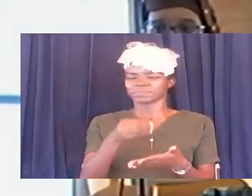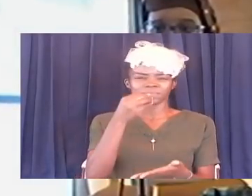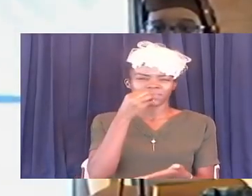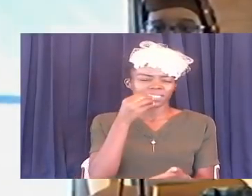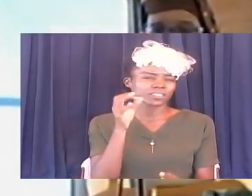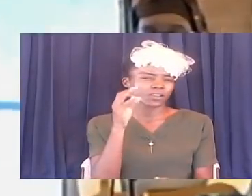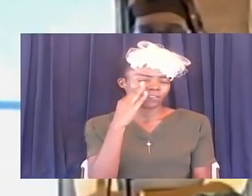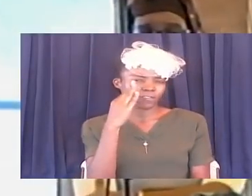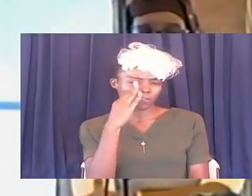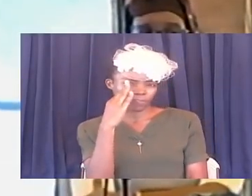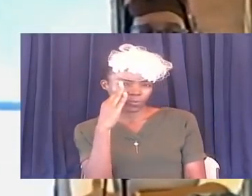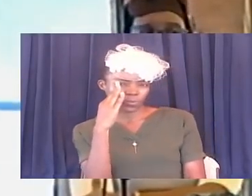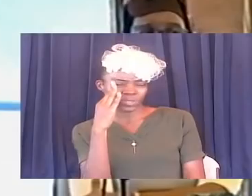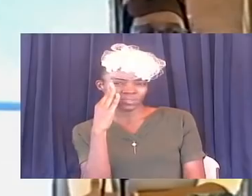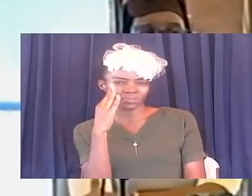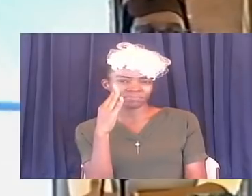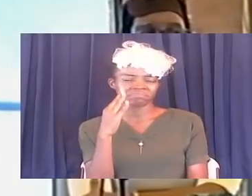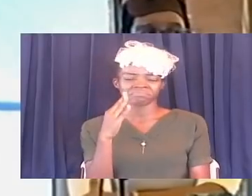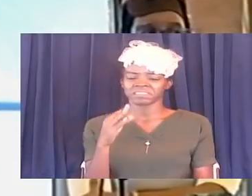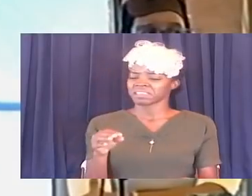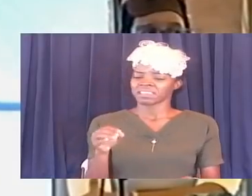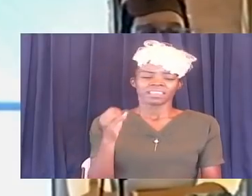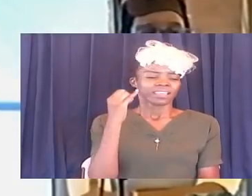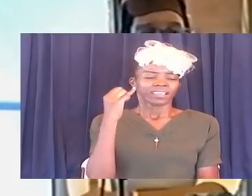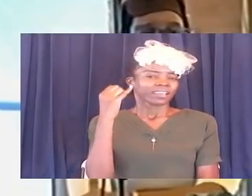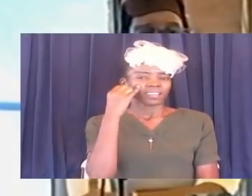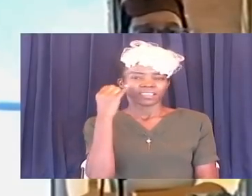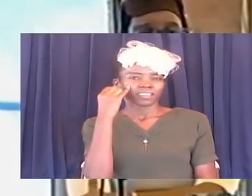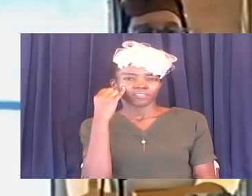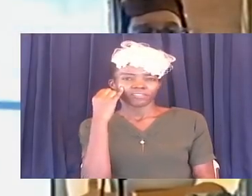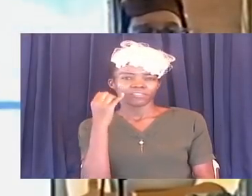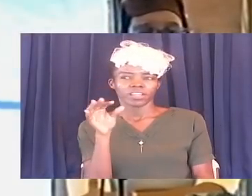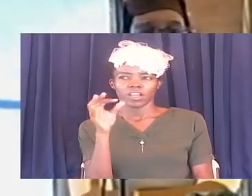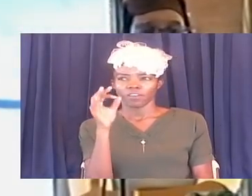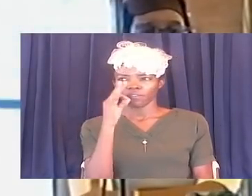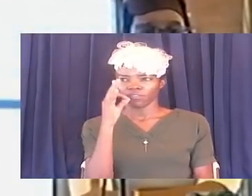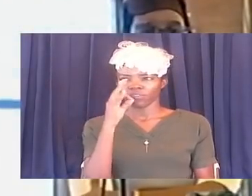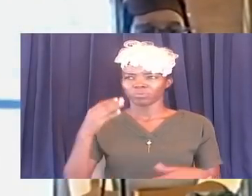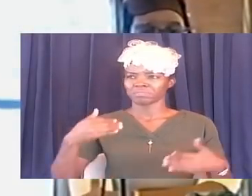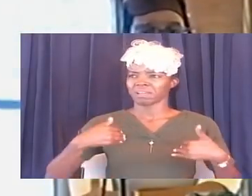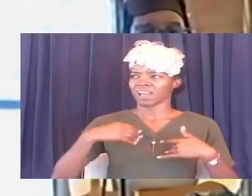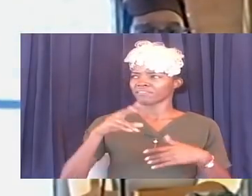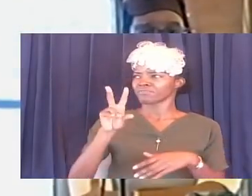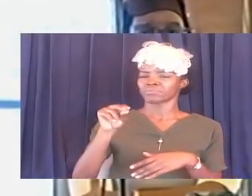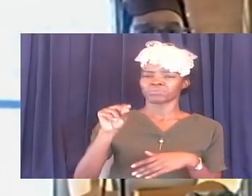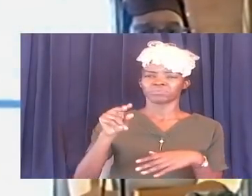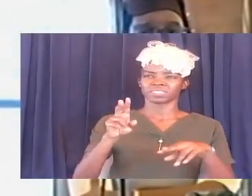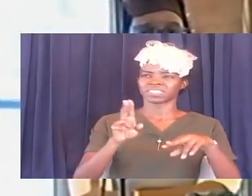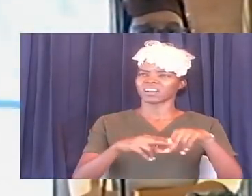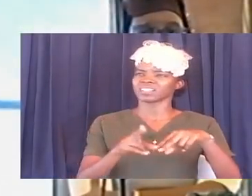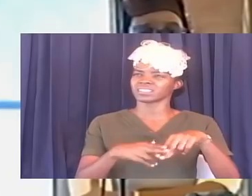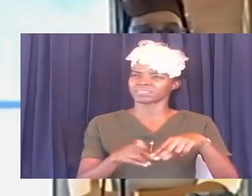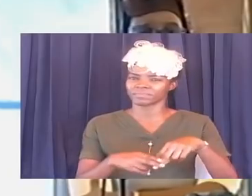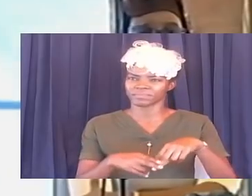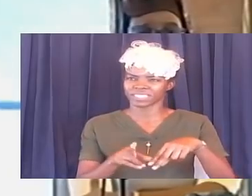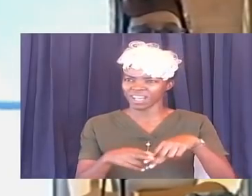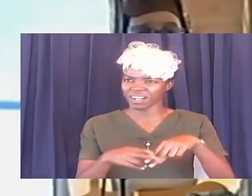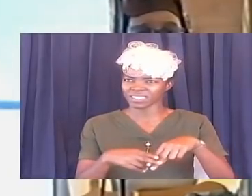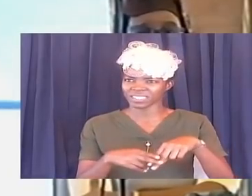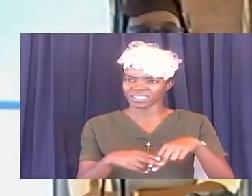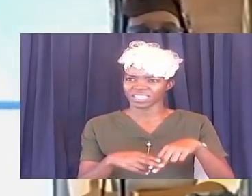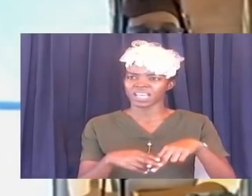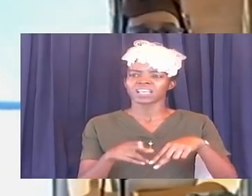flavor. And if that flavor, that taste is not there, we cast it aside. And even